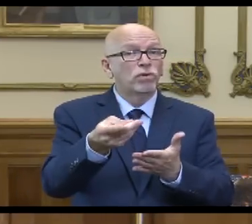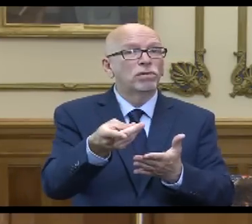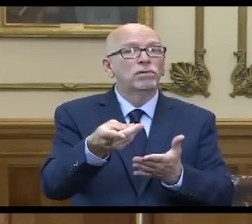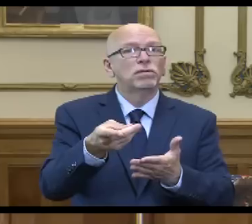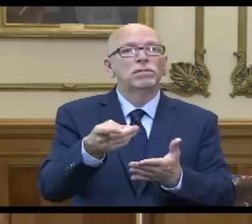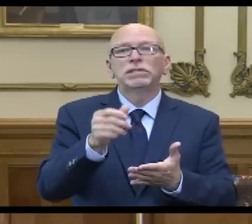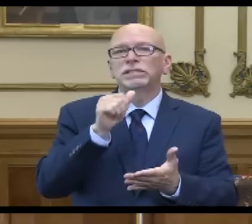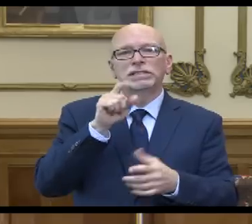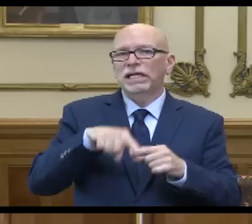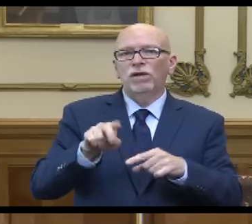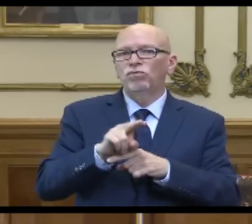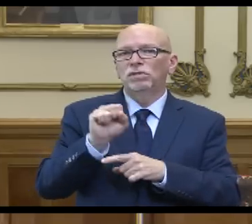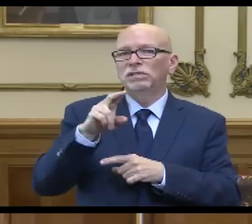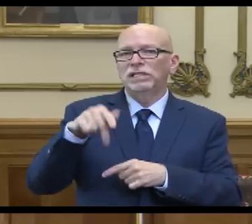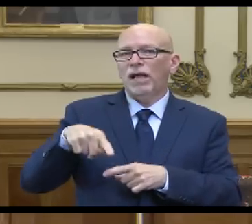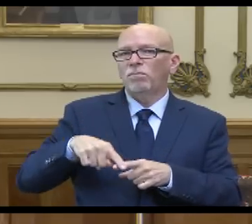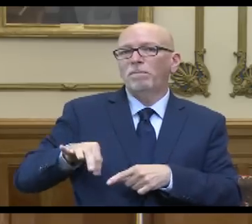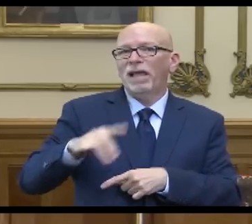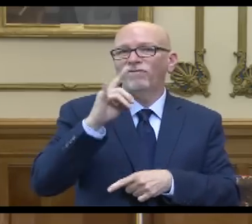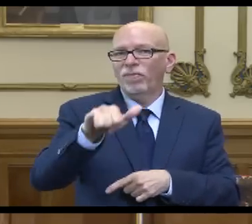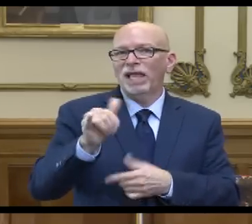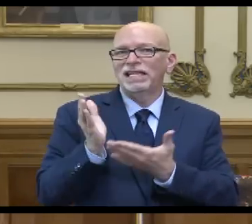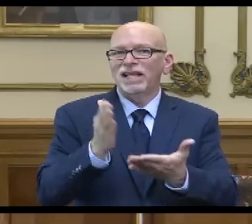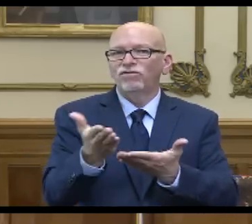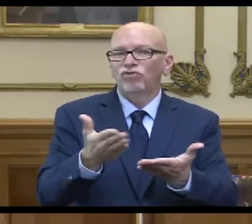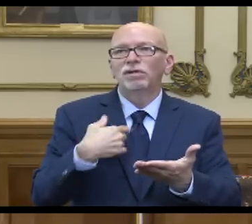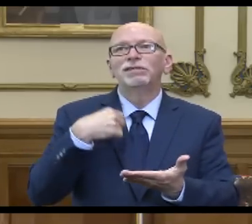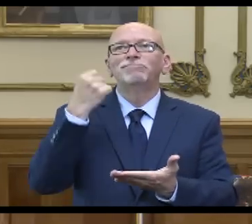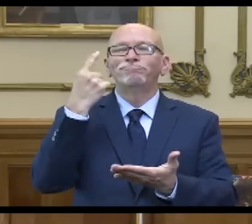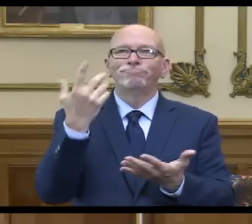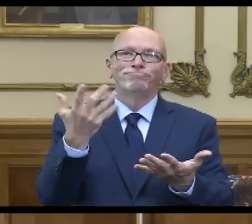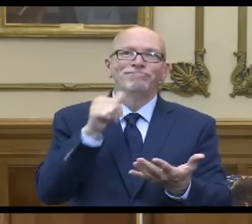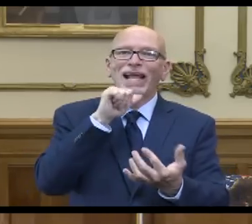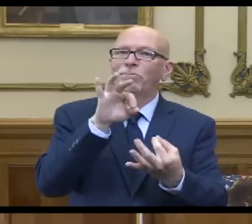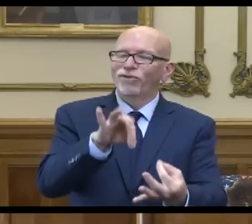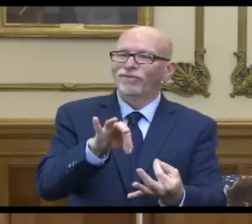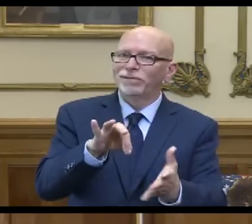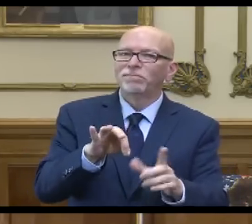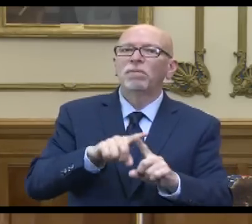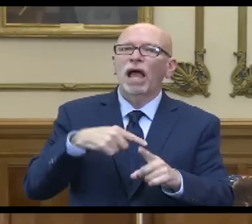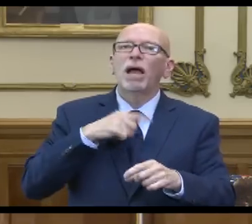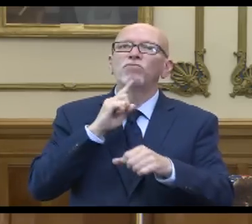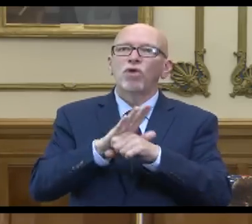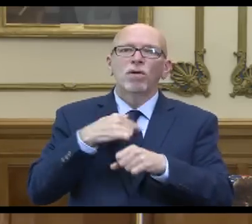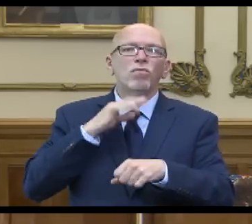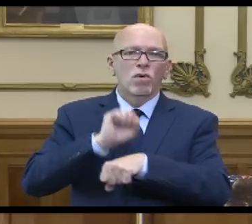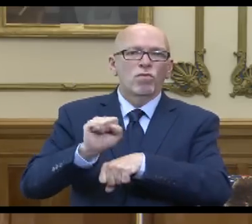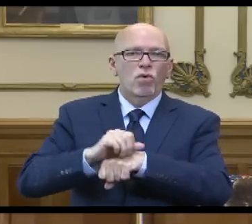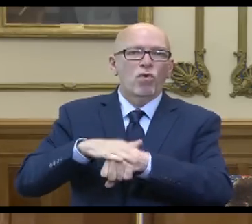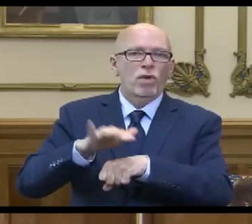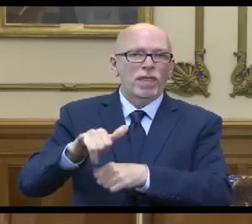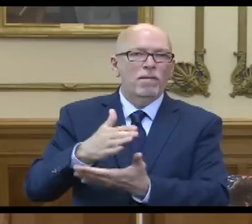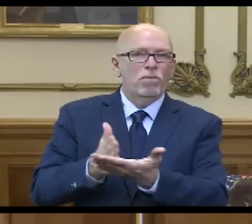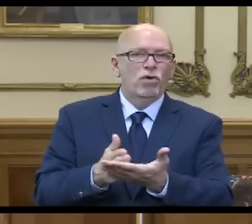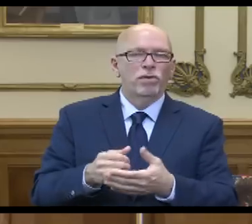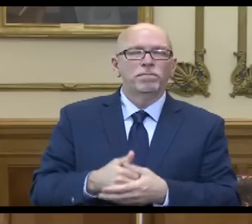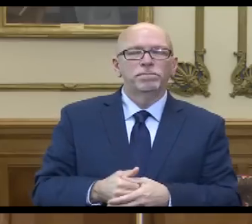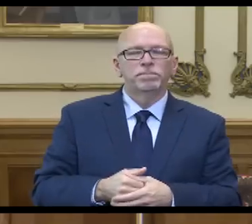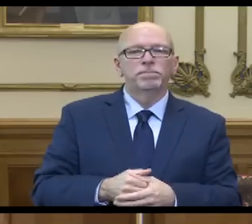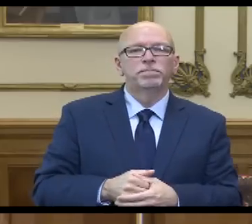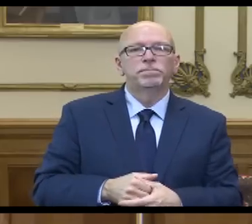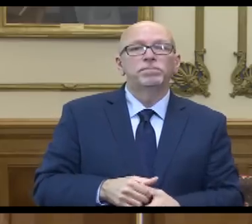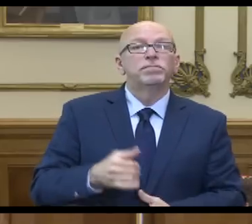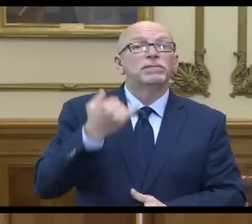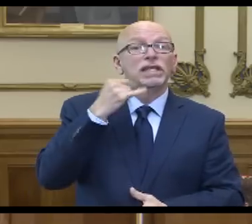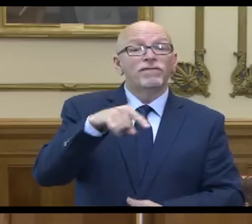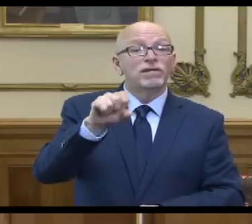be paid for with SNAP benefits. I understand that this is less than perfect, and I promise that I will keep working on that part. If